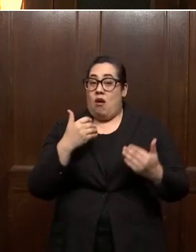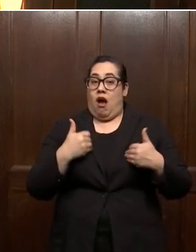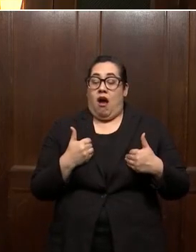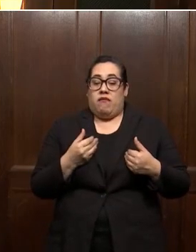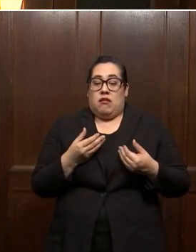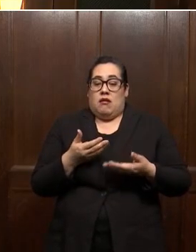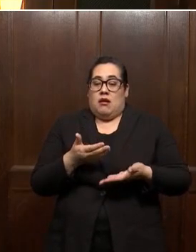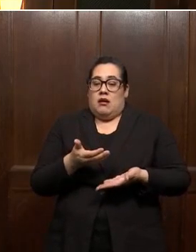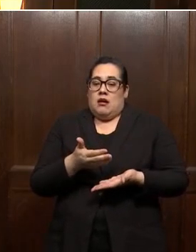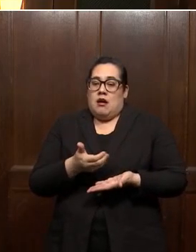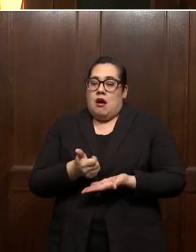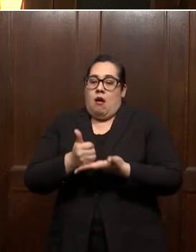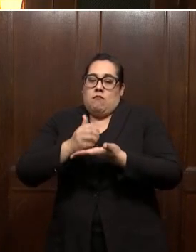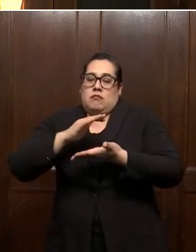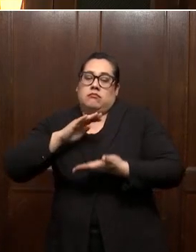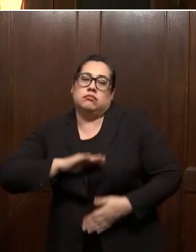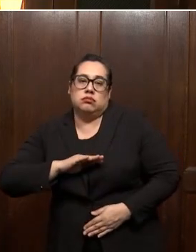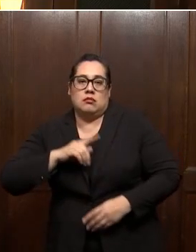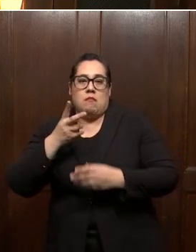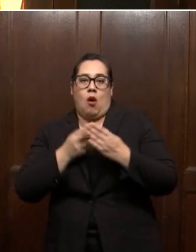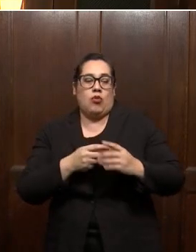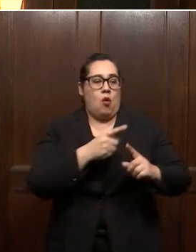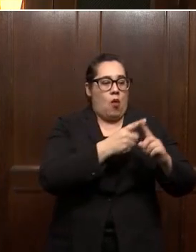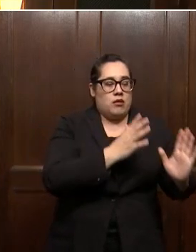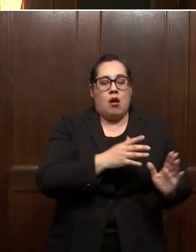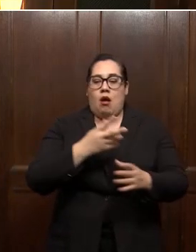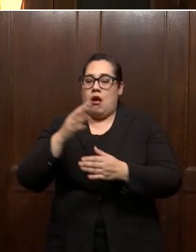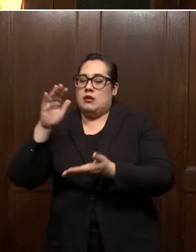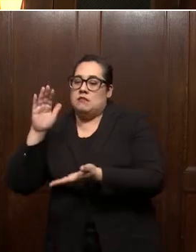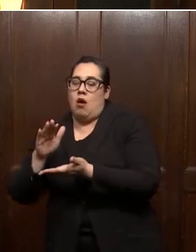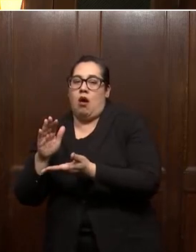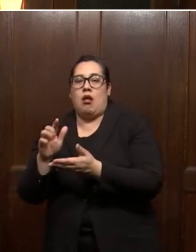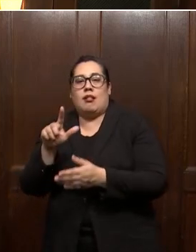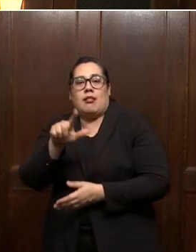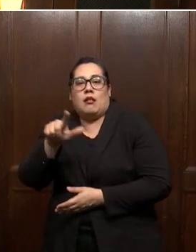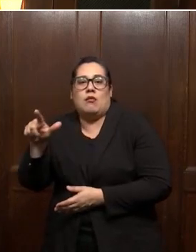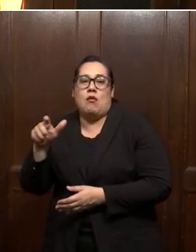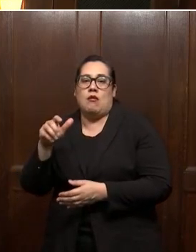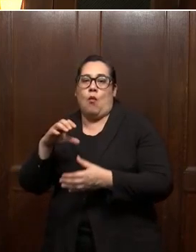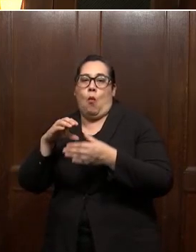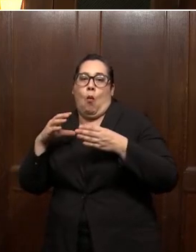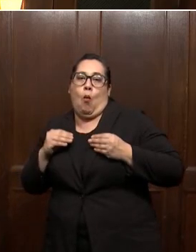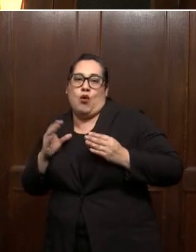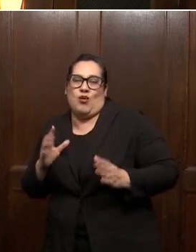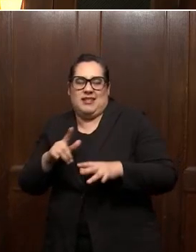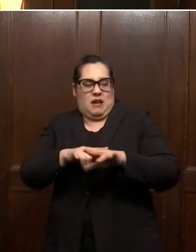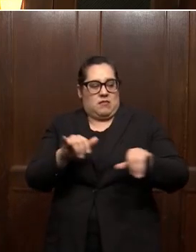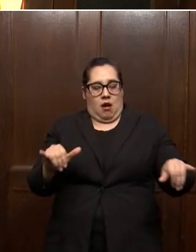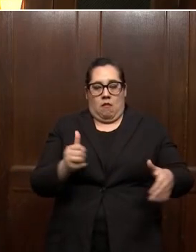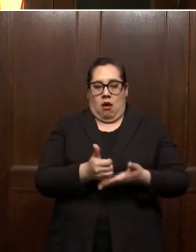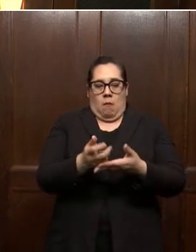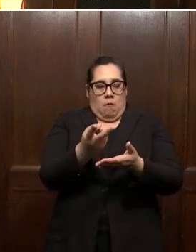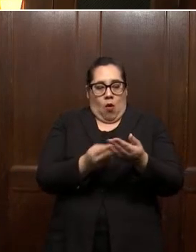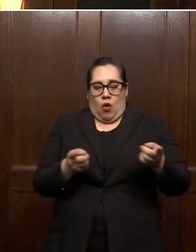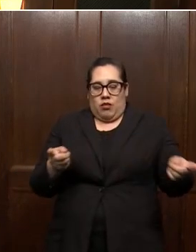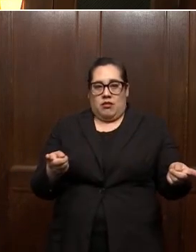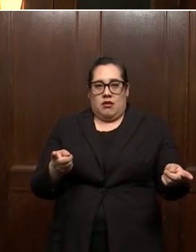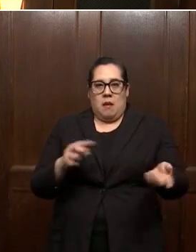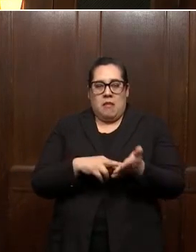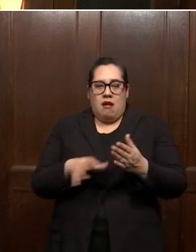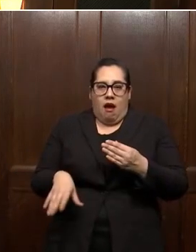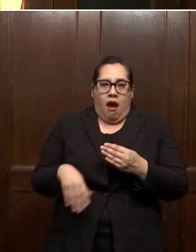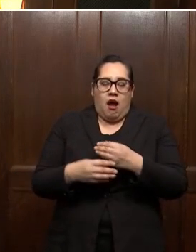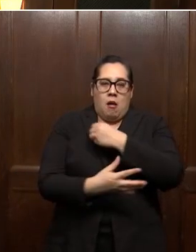for both renters and for those kind of small landlords out there simultaneously, will add to poverty